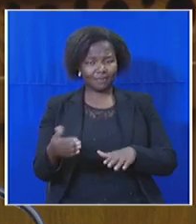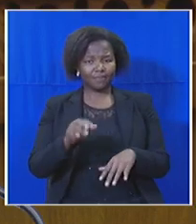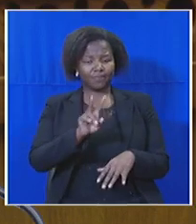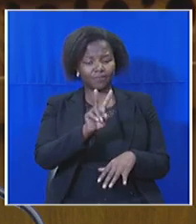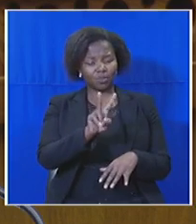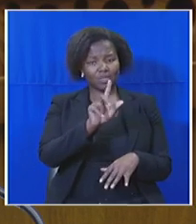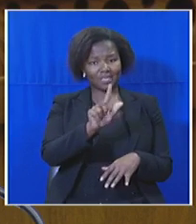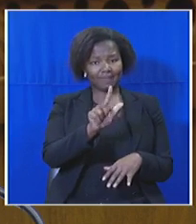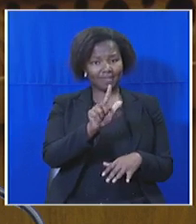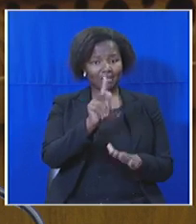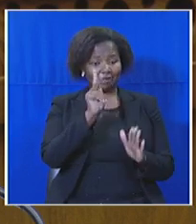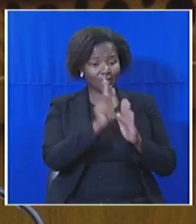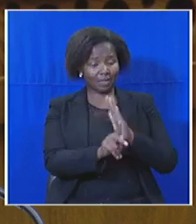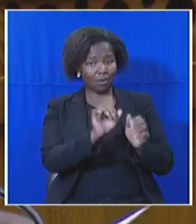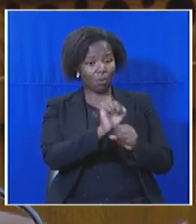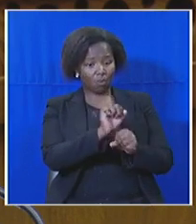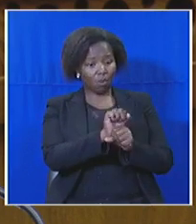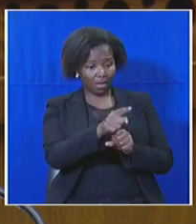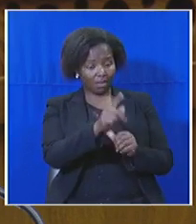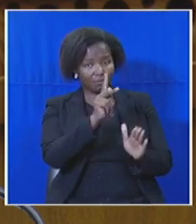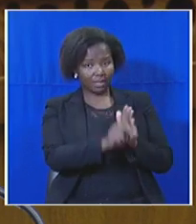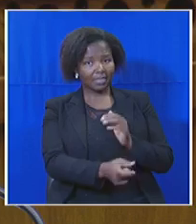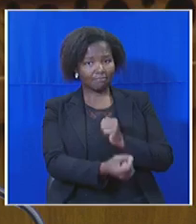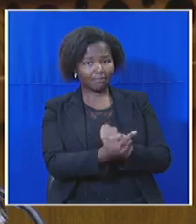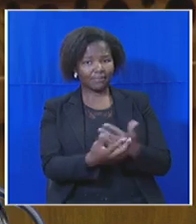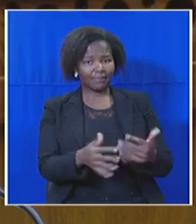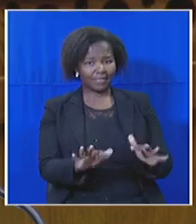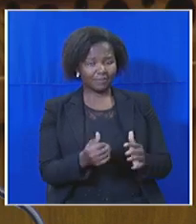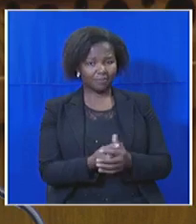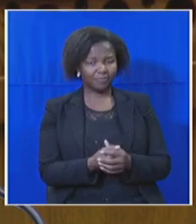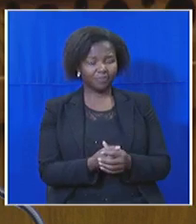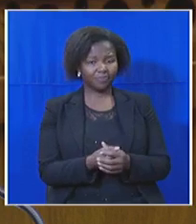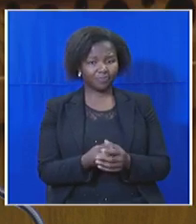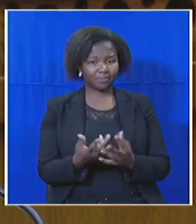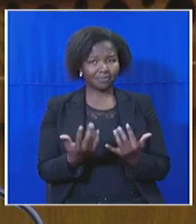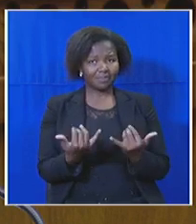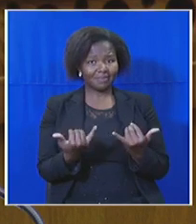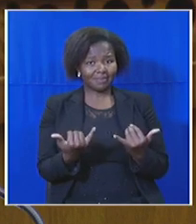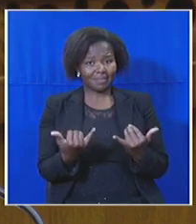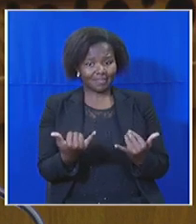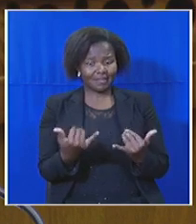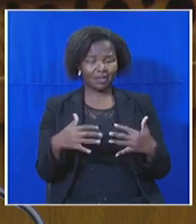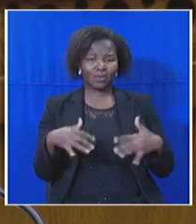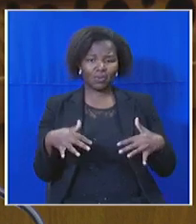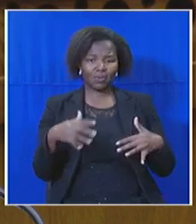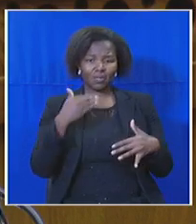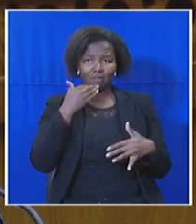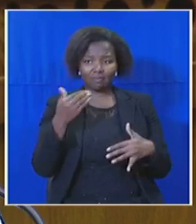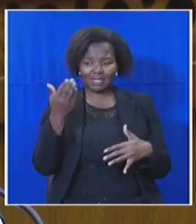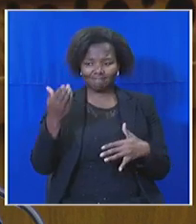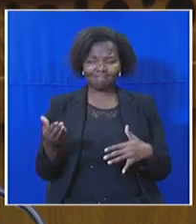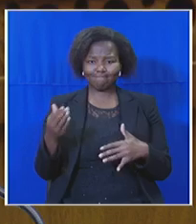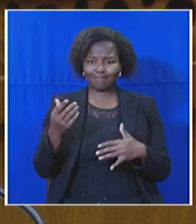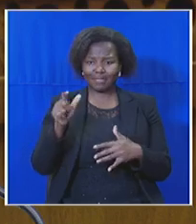were killed whilst on duty. This is the extent of the ultimate pain criminals impose on